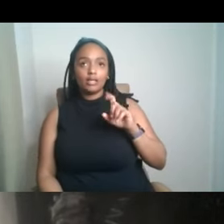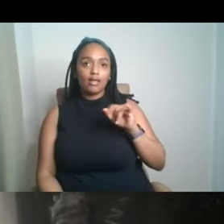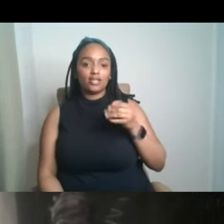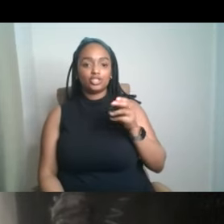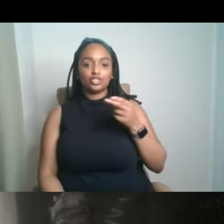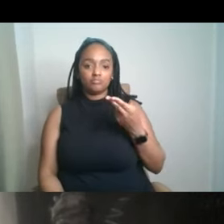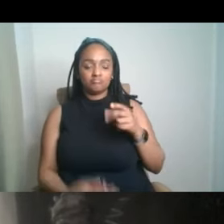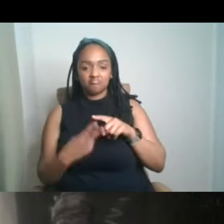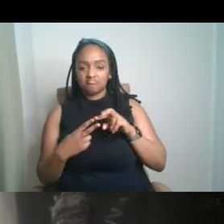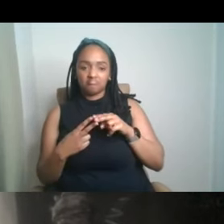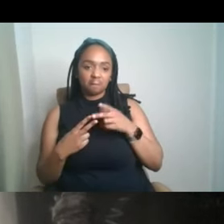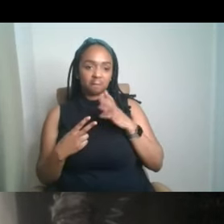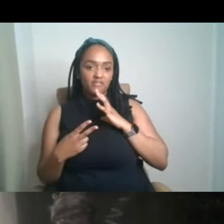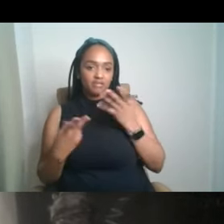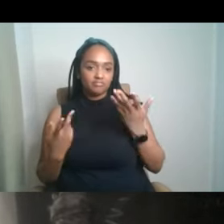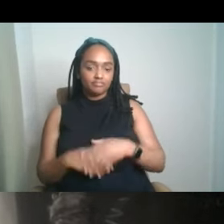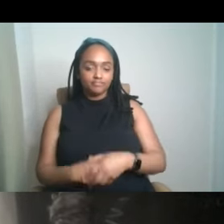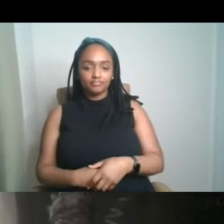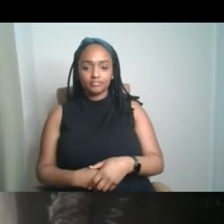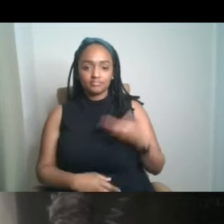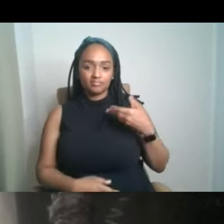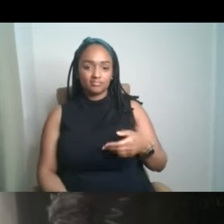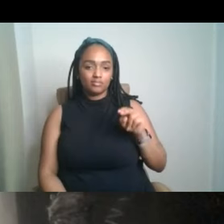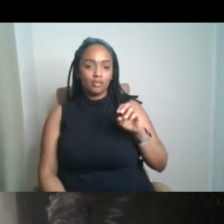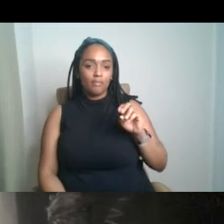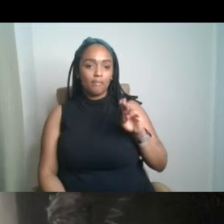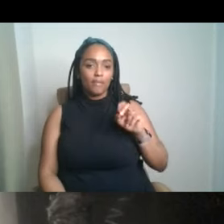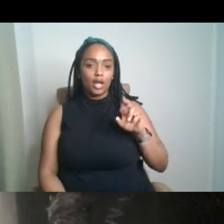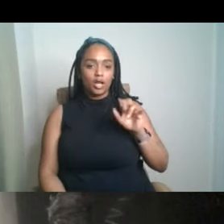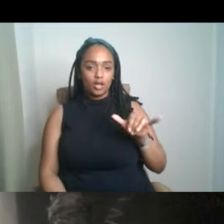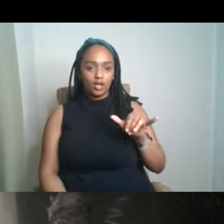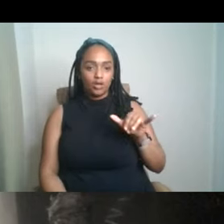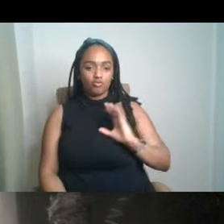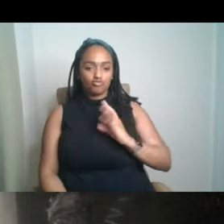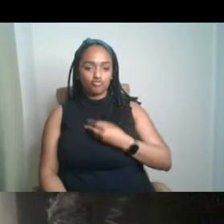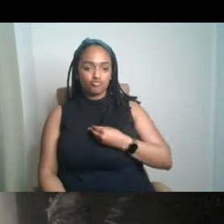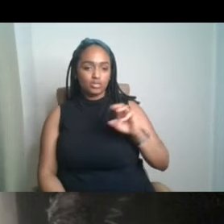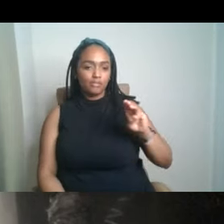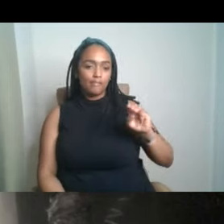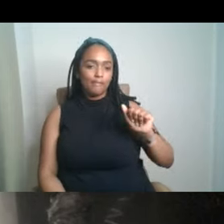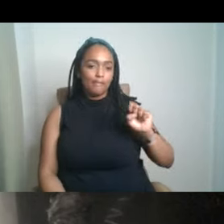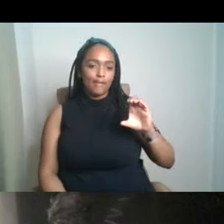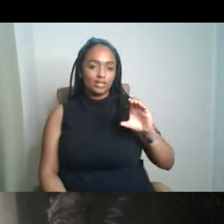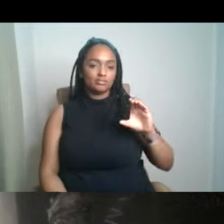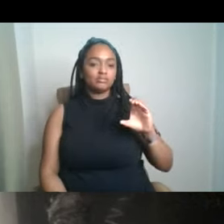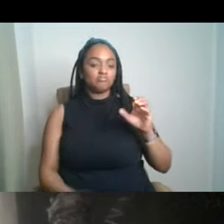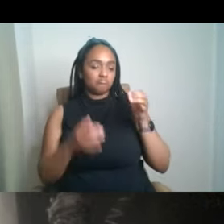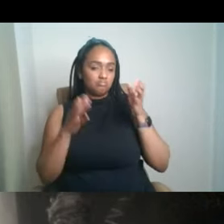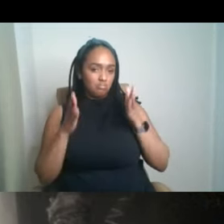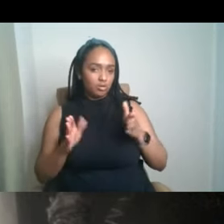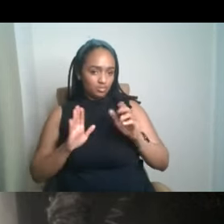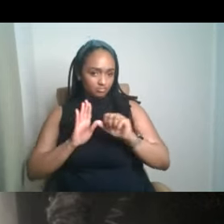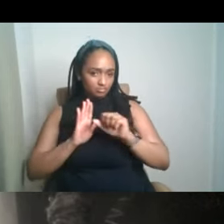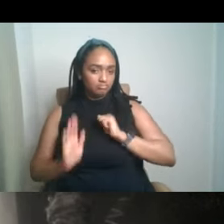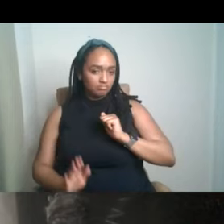matter. I'm a non-binary trans mask individual. And